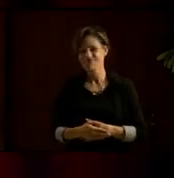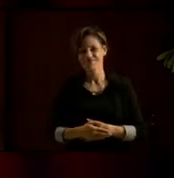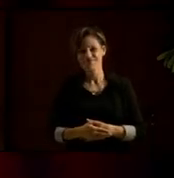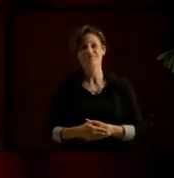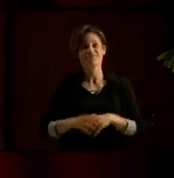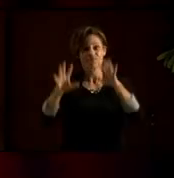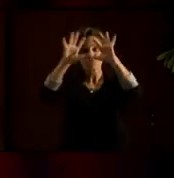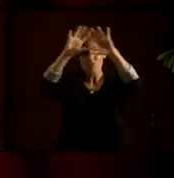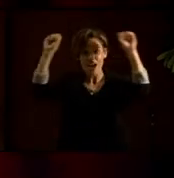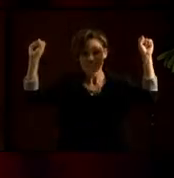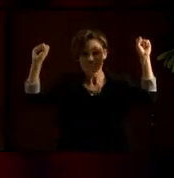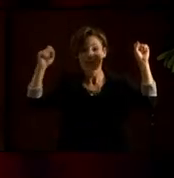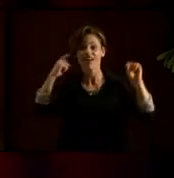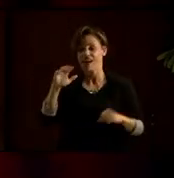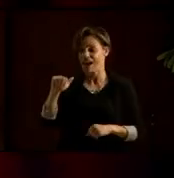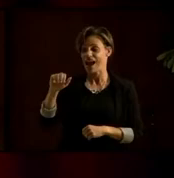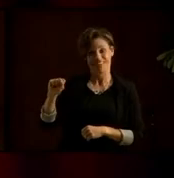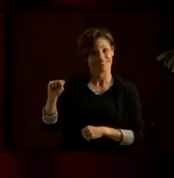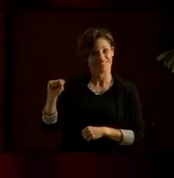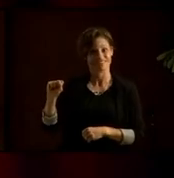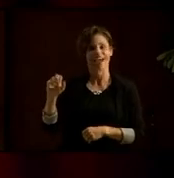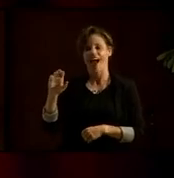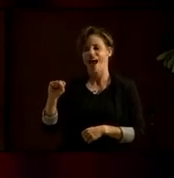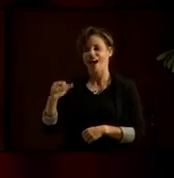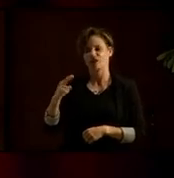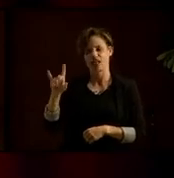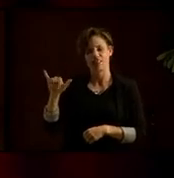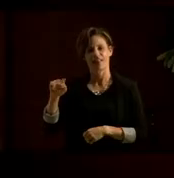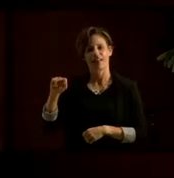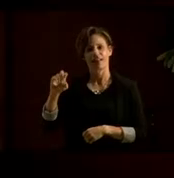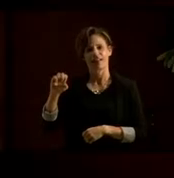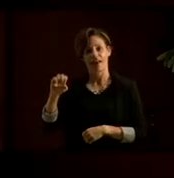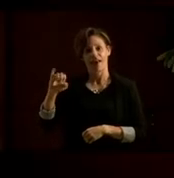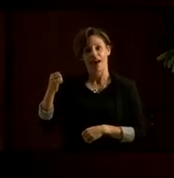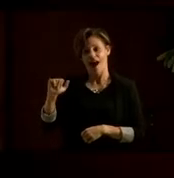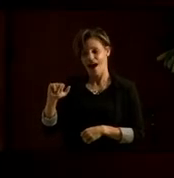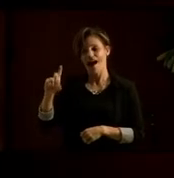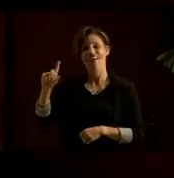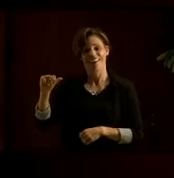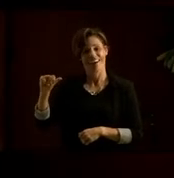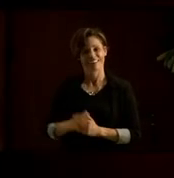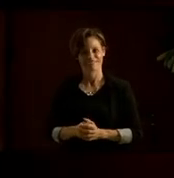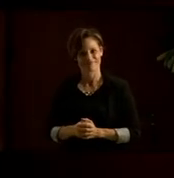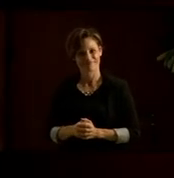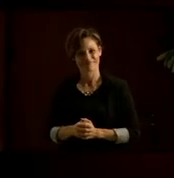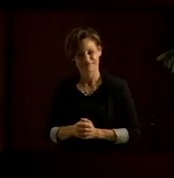Our President of Associated Students, Ashley Tejada.